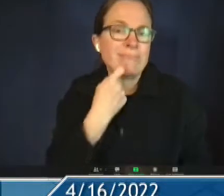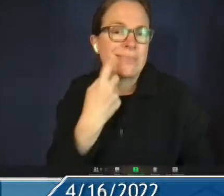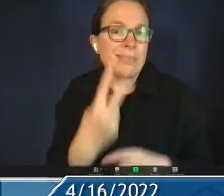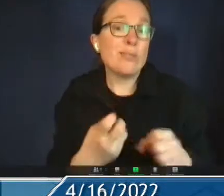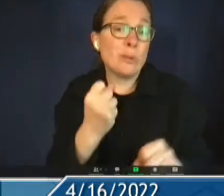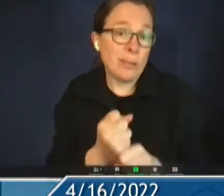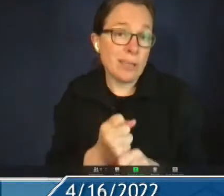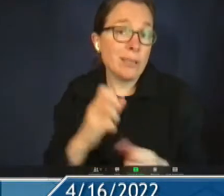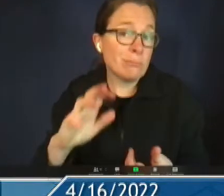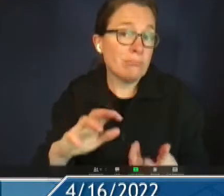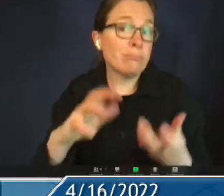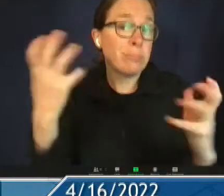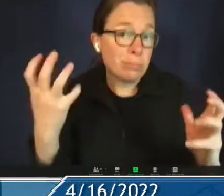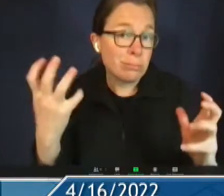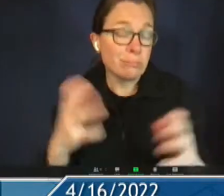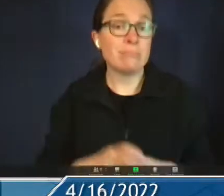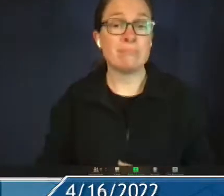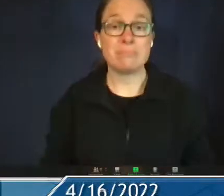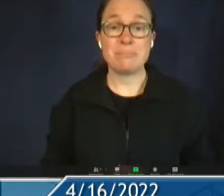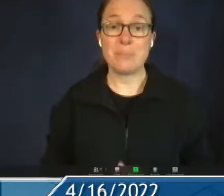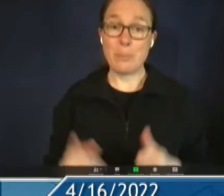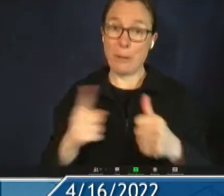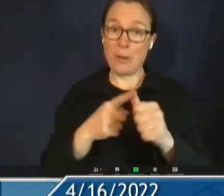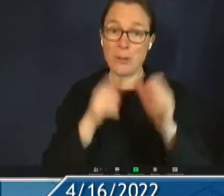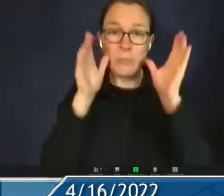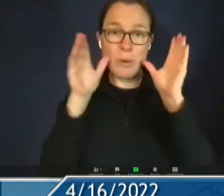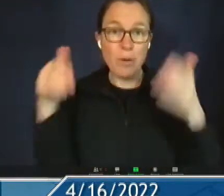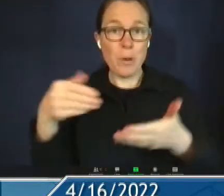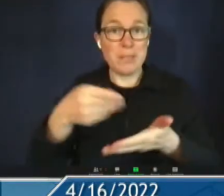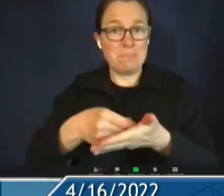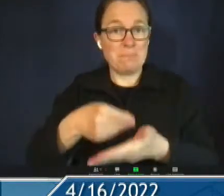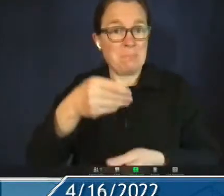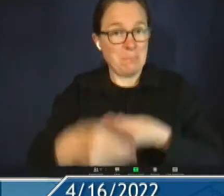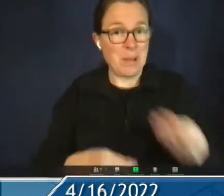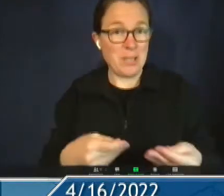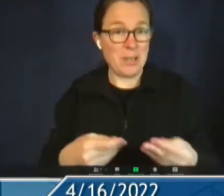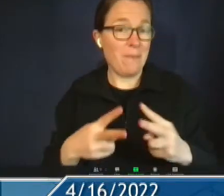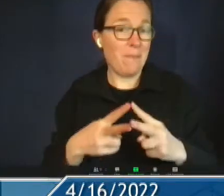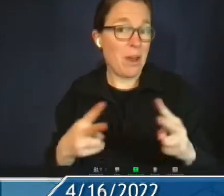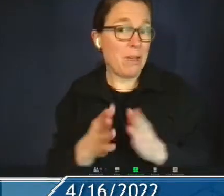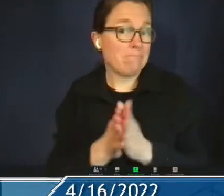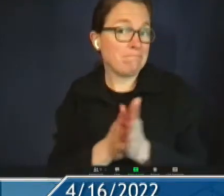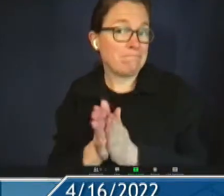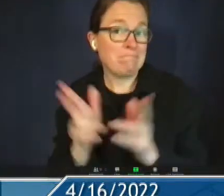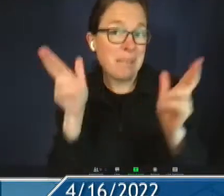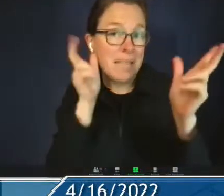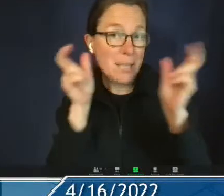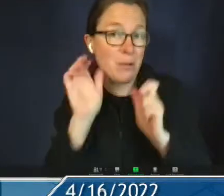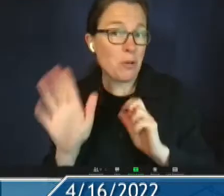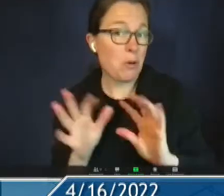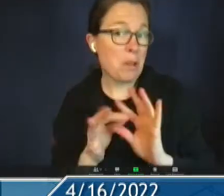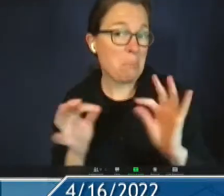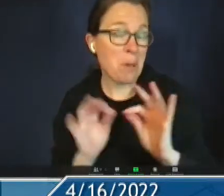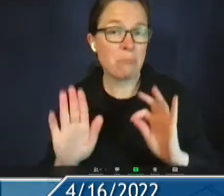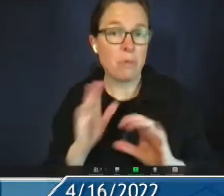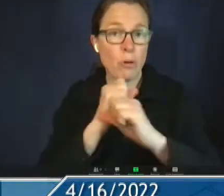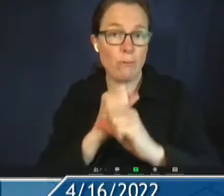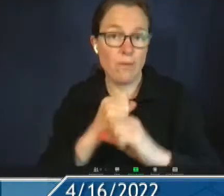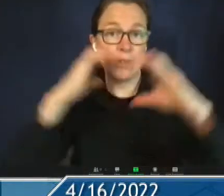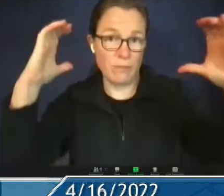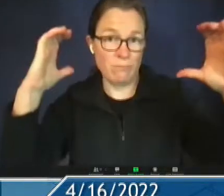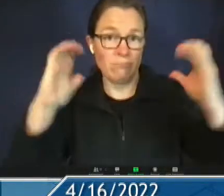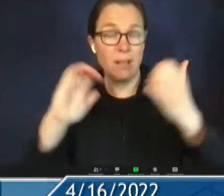But first, the budget. And I look forward to hearing your input and your vision on how all of us